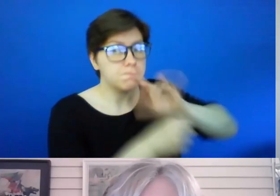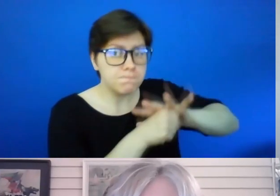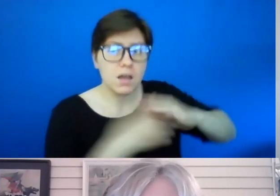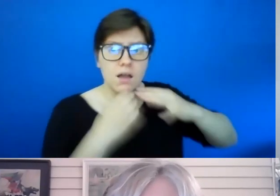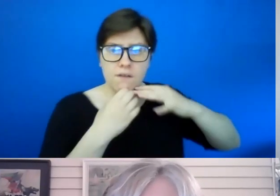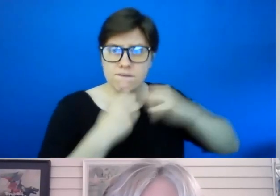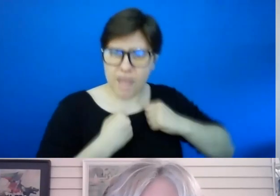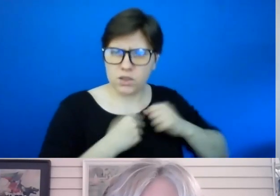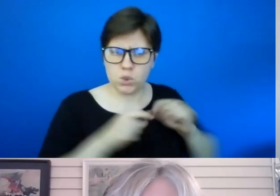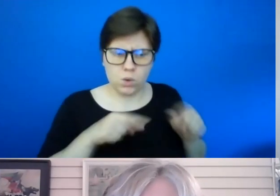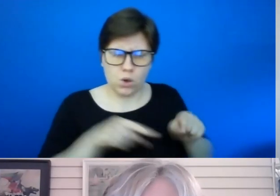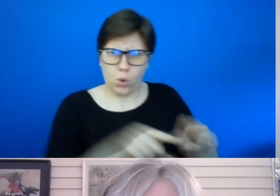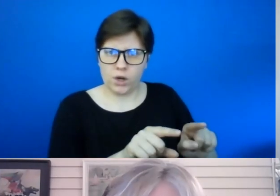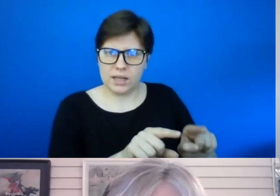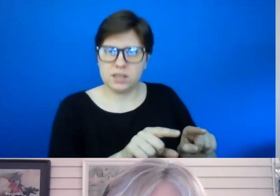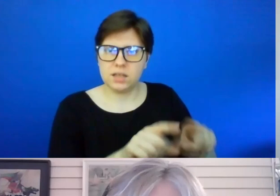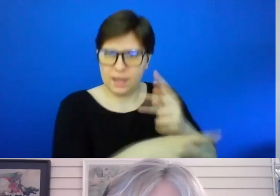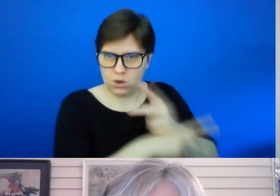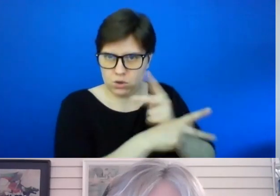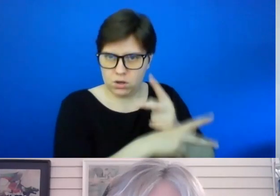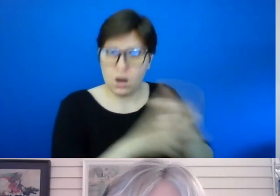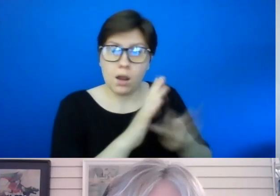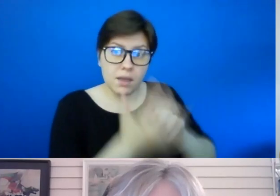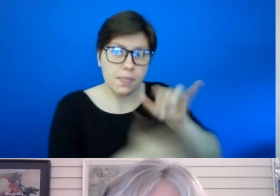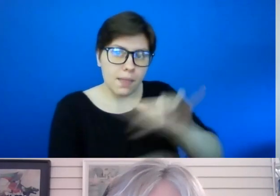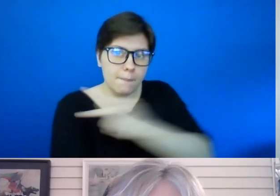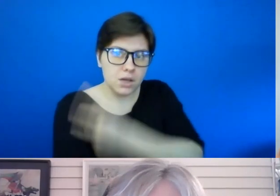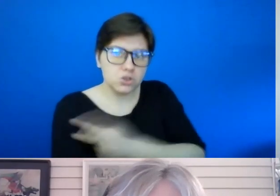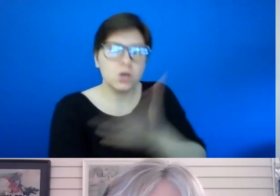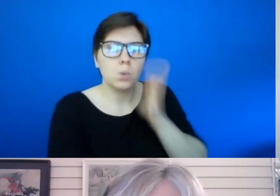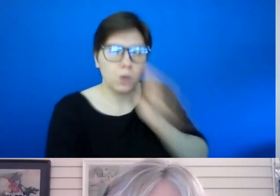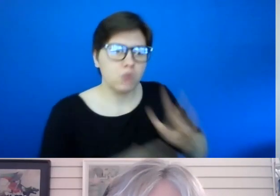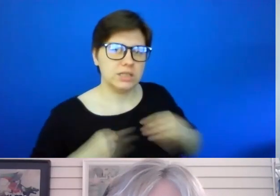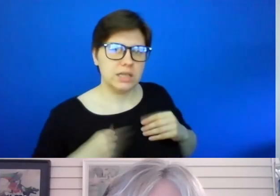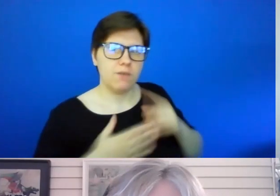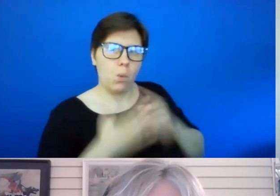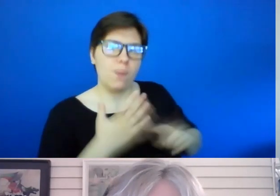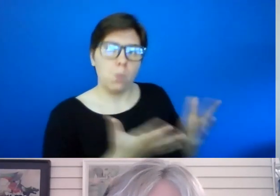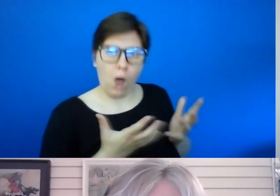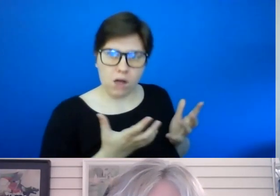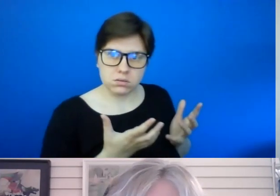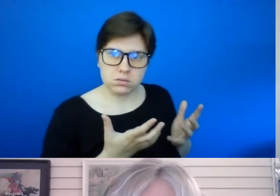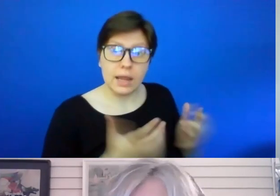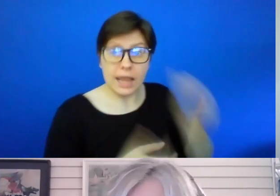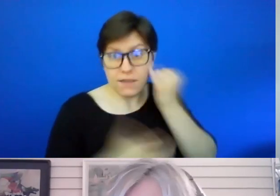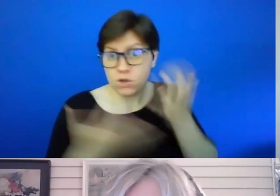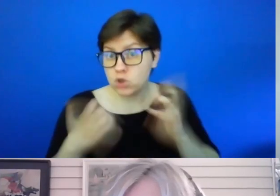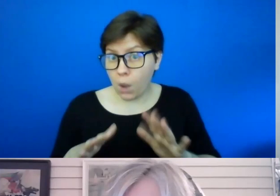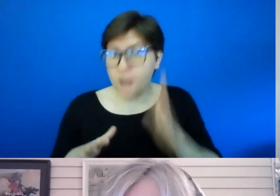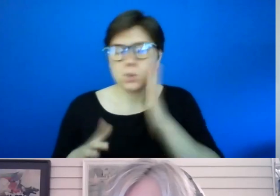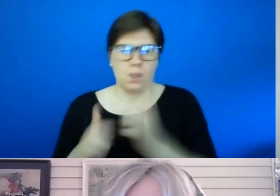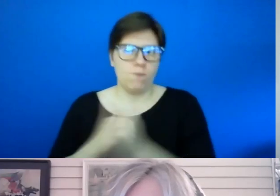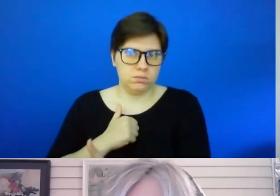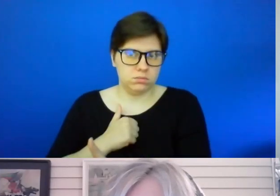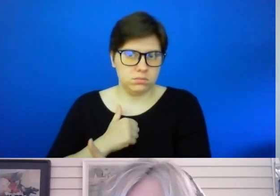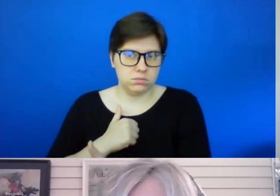care. It makes sure that patients get the treatment that they want and they avoid the treatment that they don't want. It's also good